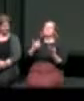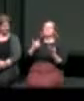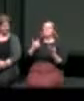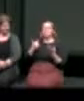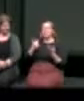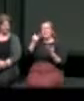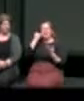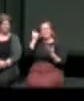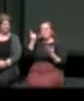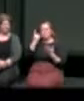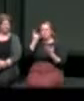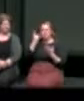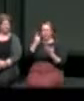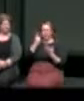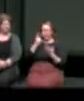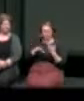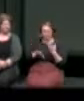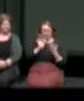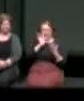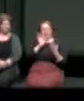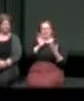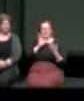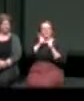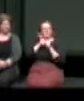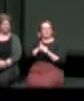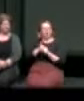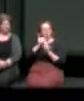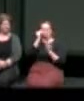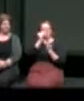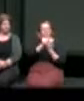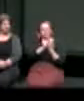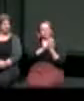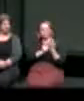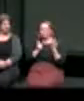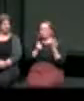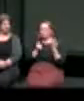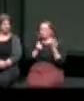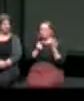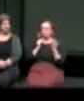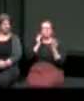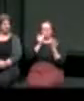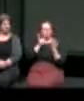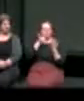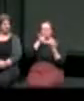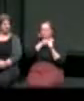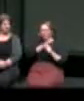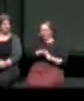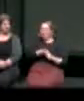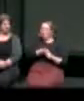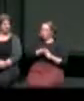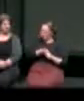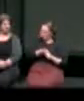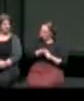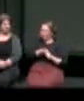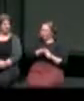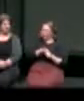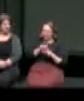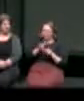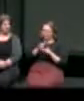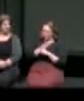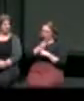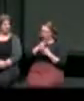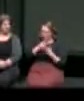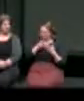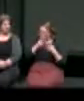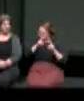would, if anything were to be found, I would follow the steps that are outlined in this plan for assessing whatever is